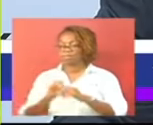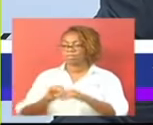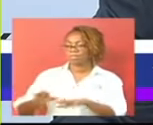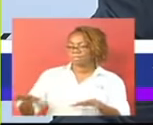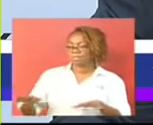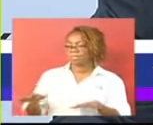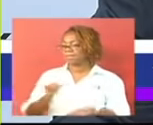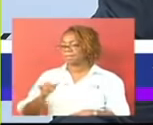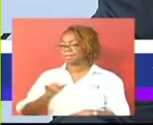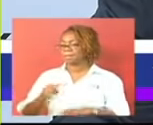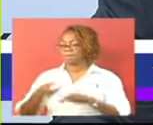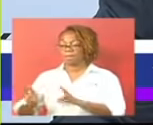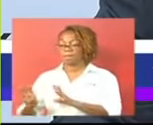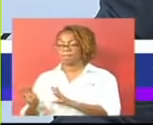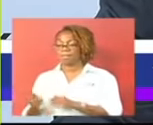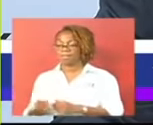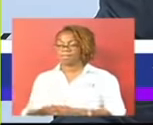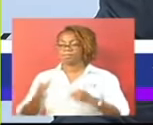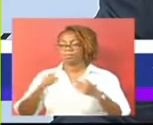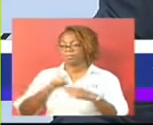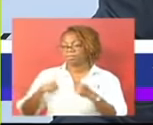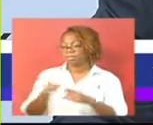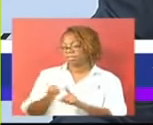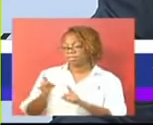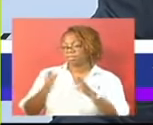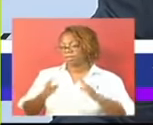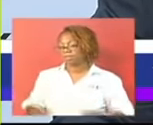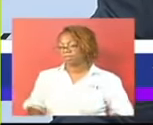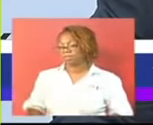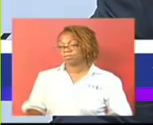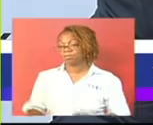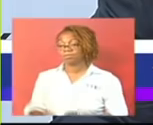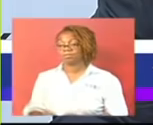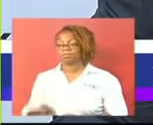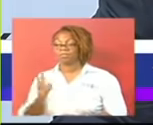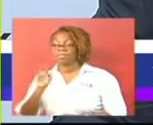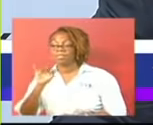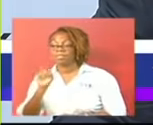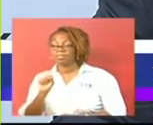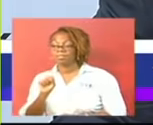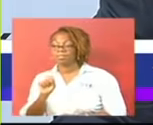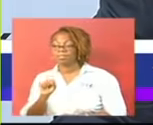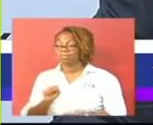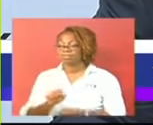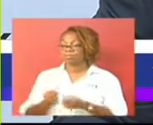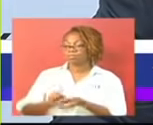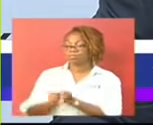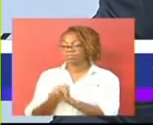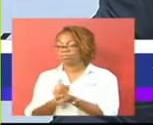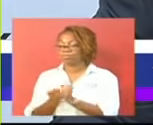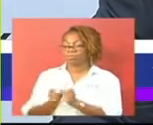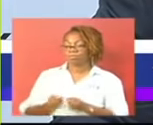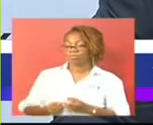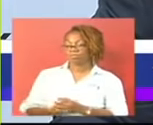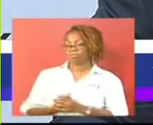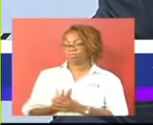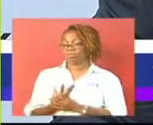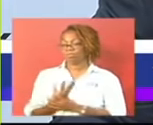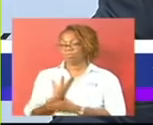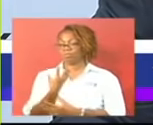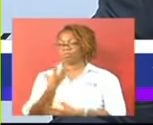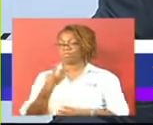replication within cells, and therefore what we call your viral load, is one of the factors that makes that Delta variant